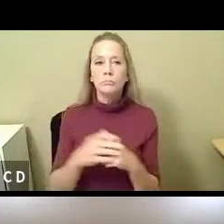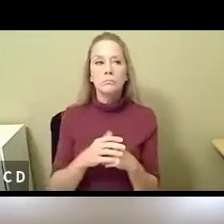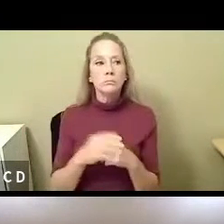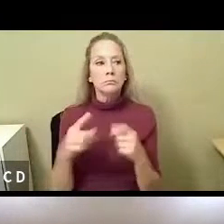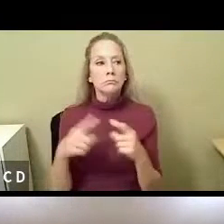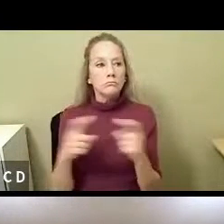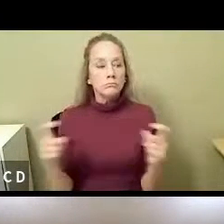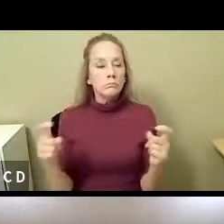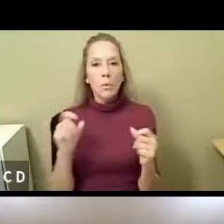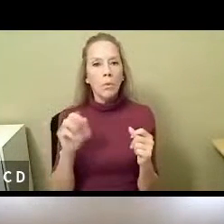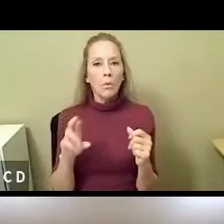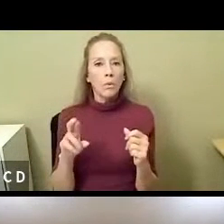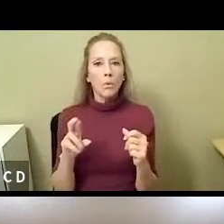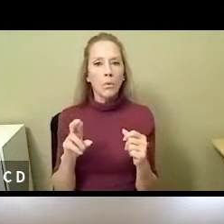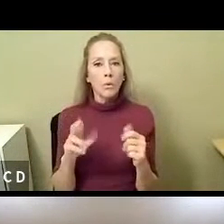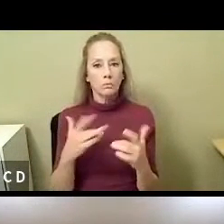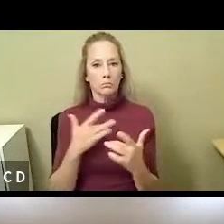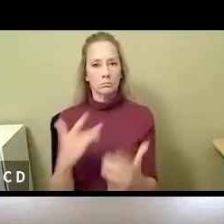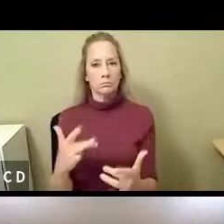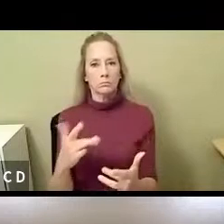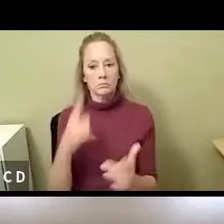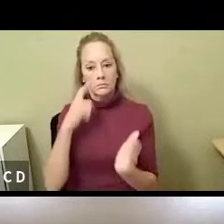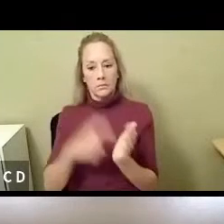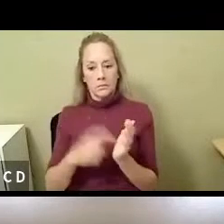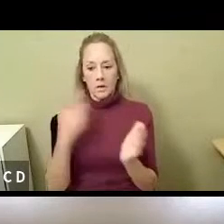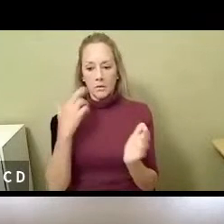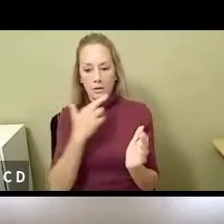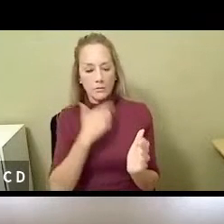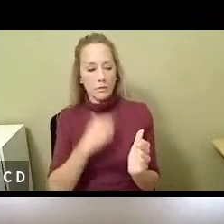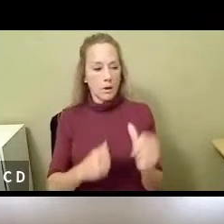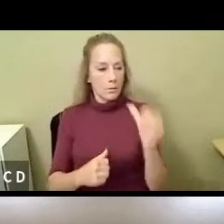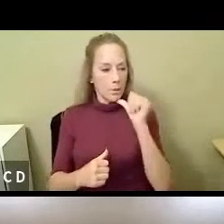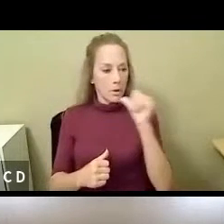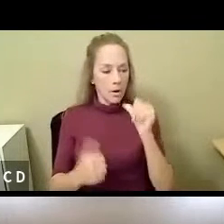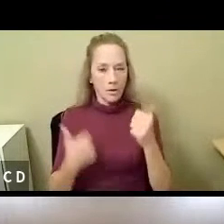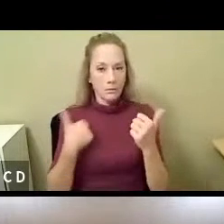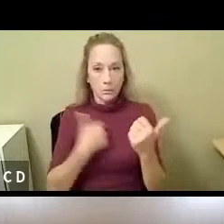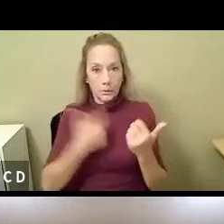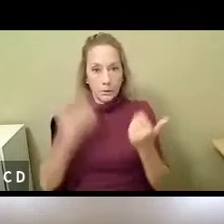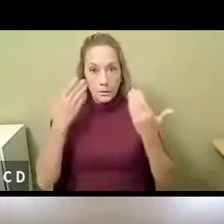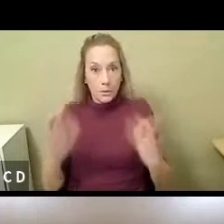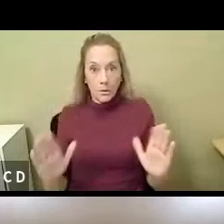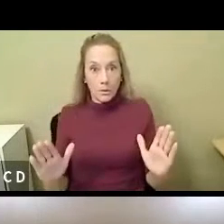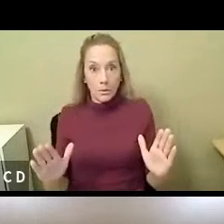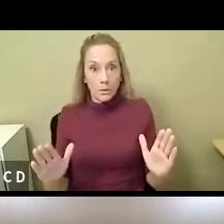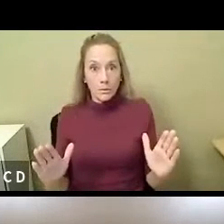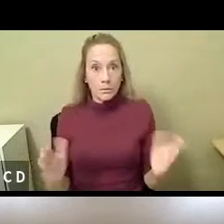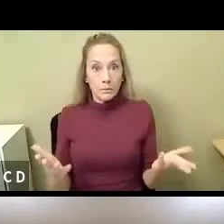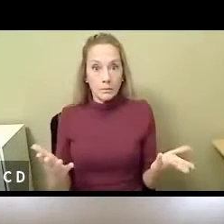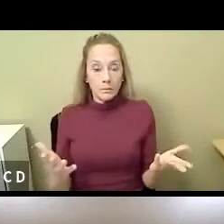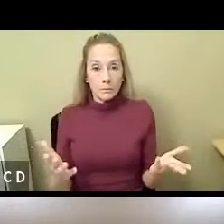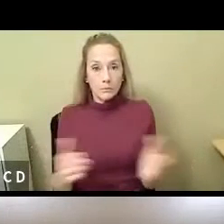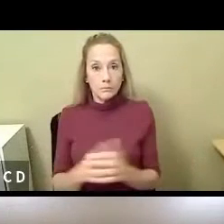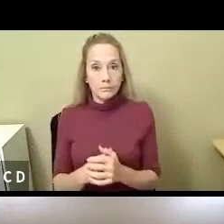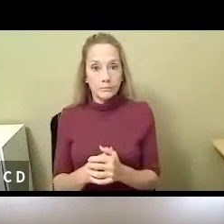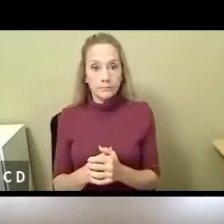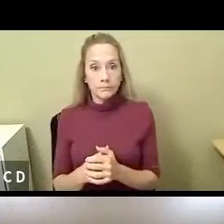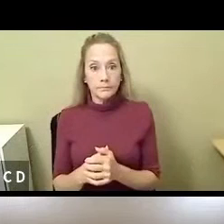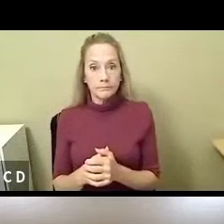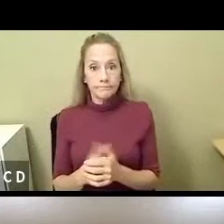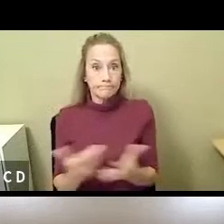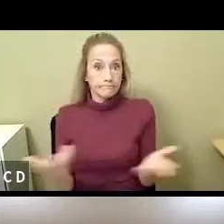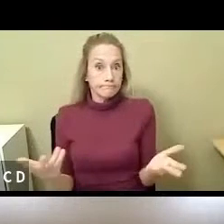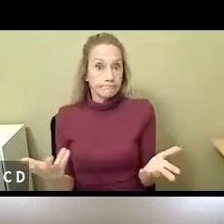spread it, or is it at restaurants and bars? So I don't know the answer at this point, and I'm not sure,